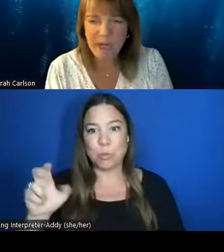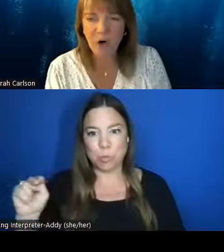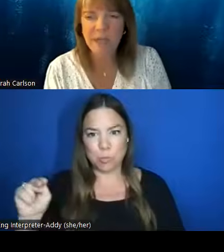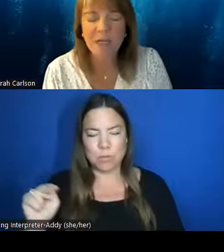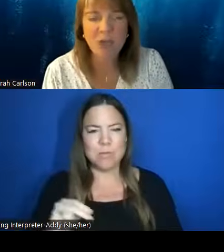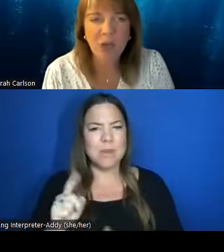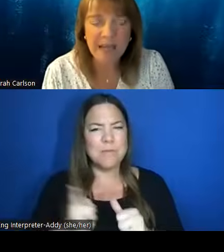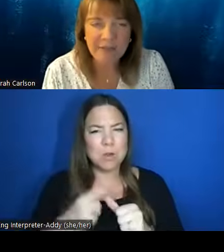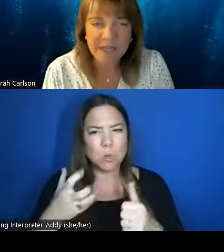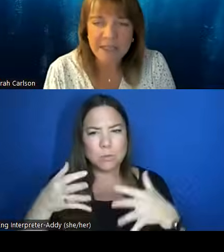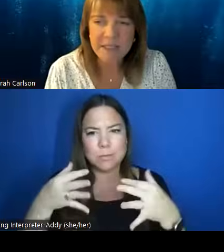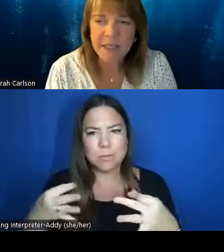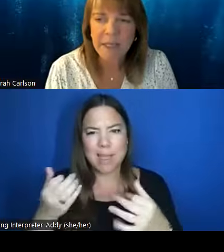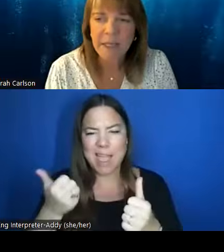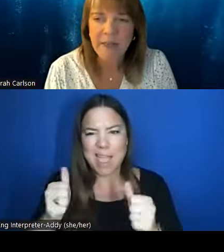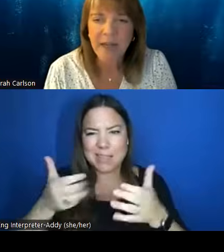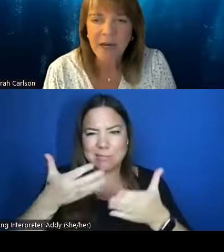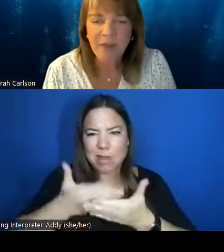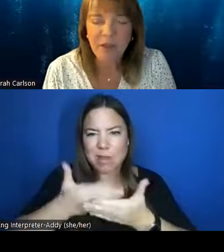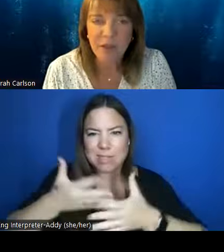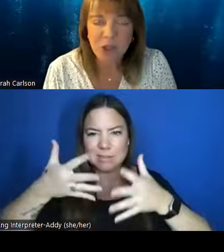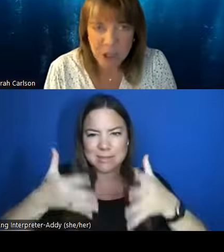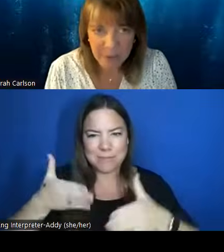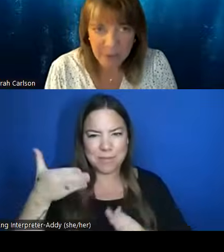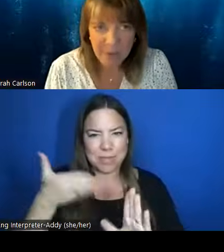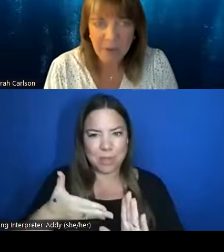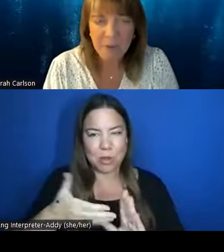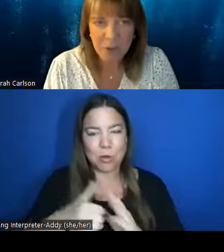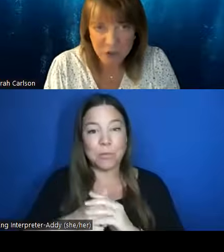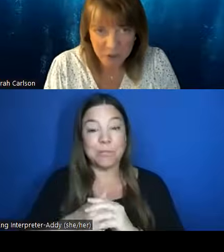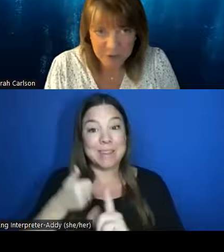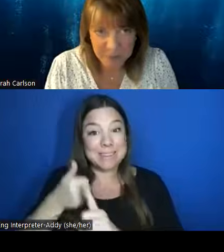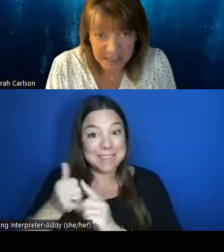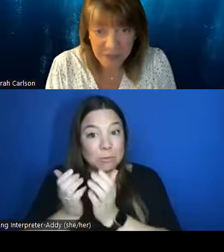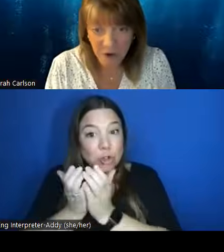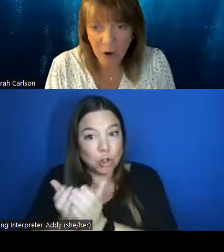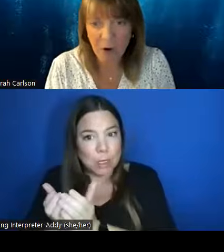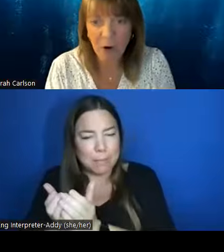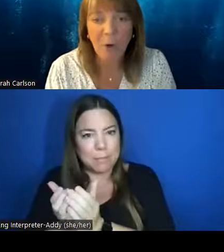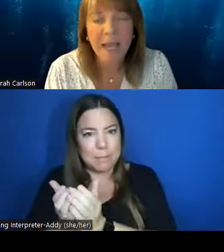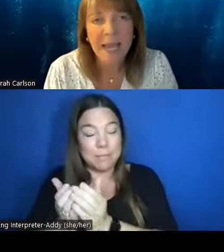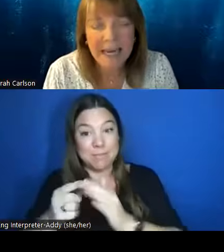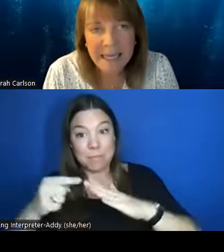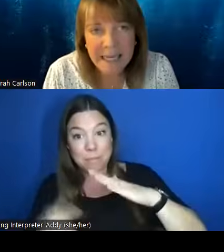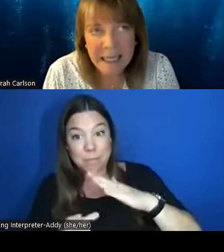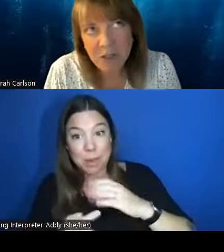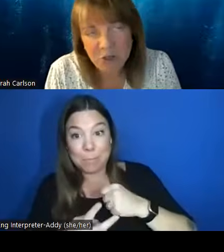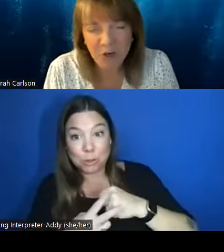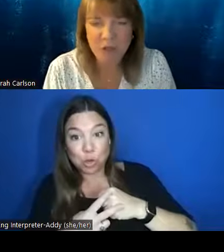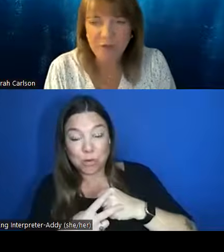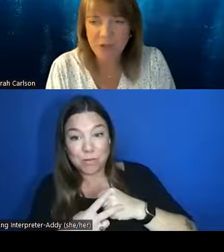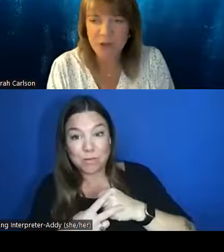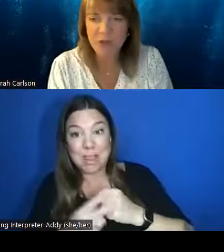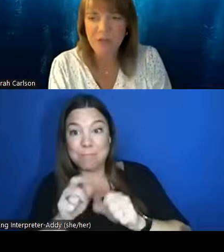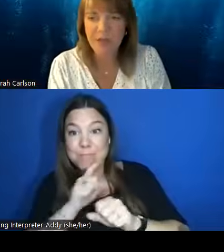any archaeological evidence that the ship preserved beneath the cargo had any